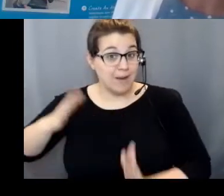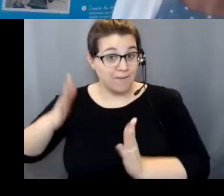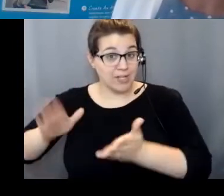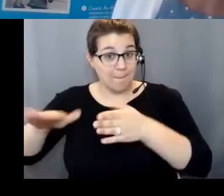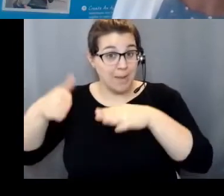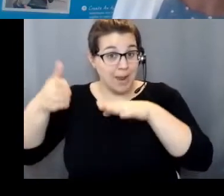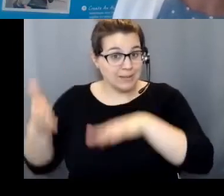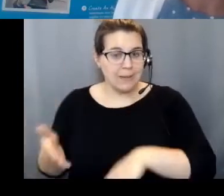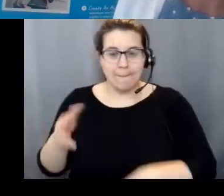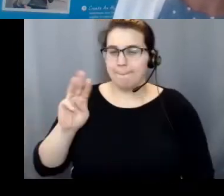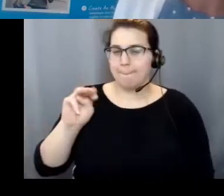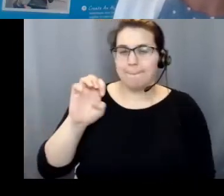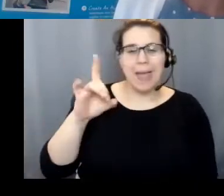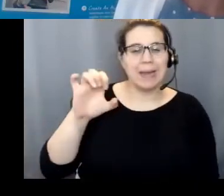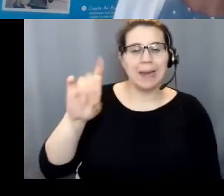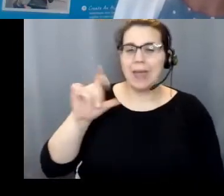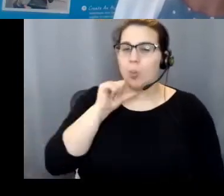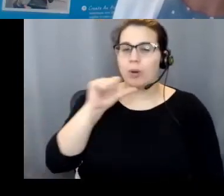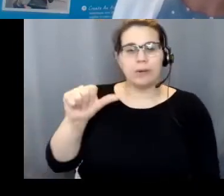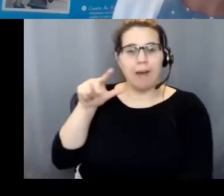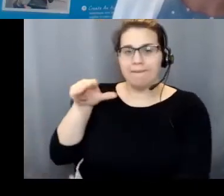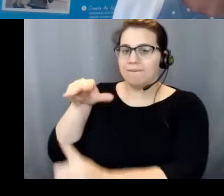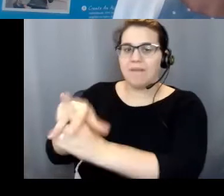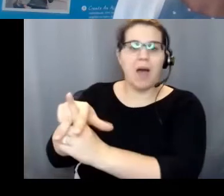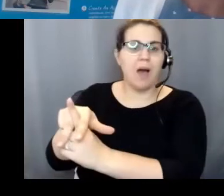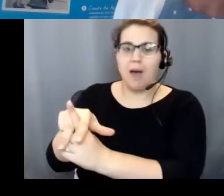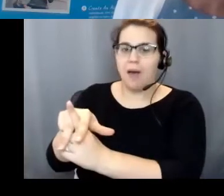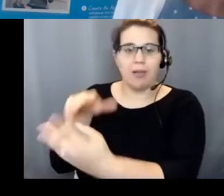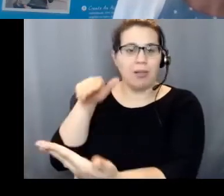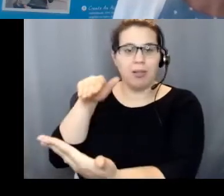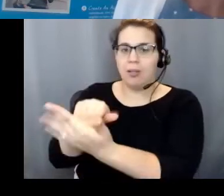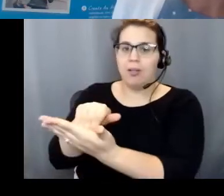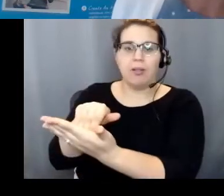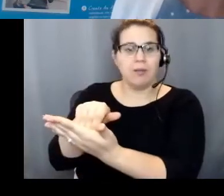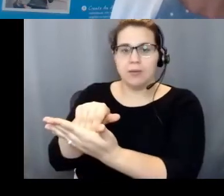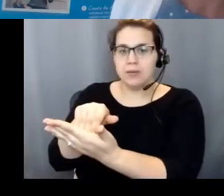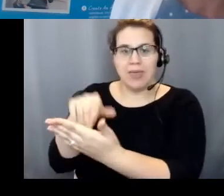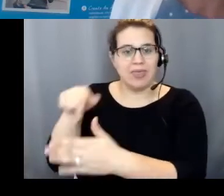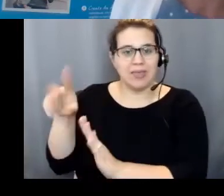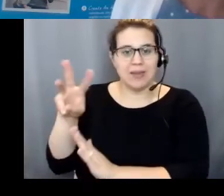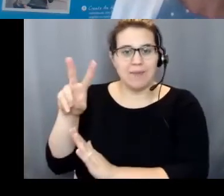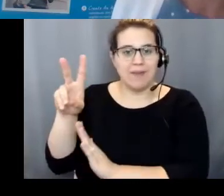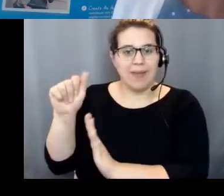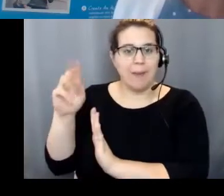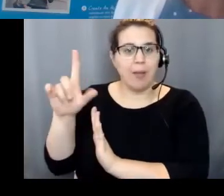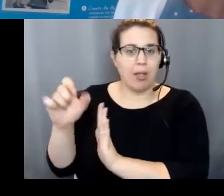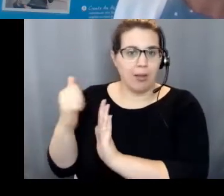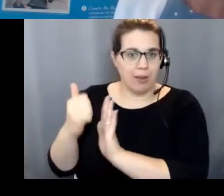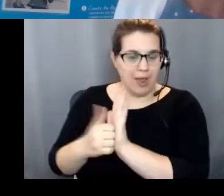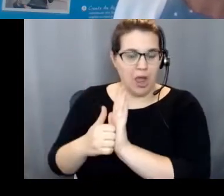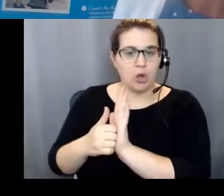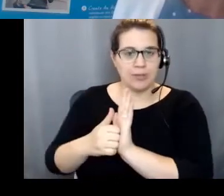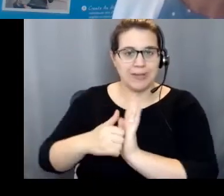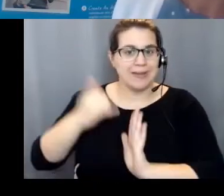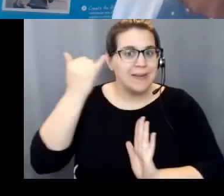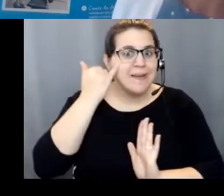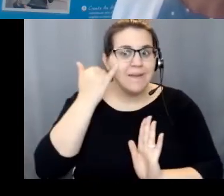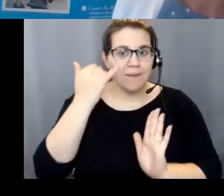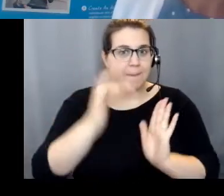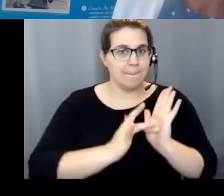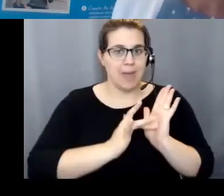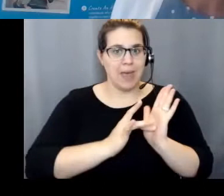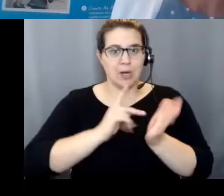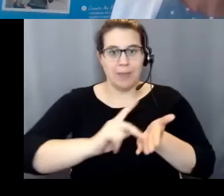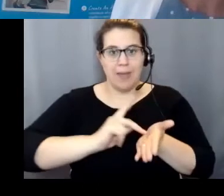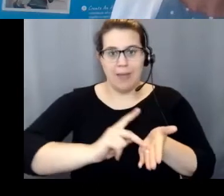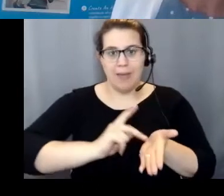will not file a claim against the WVABLE account for any medical expenses that were paid out on behalf of the